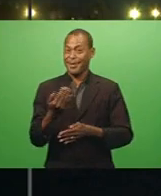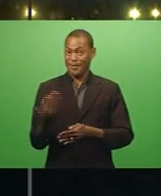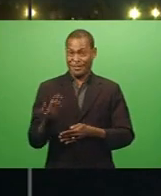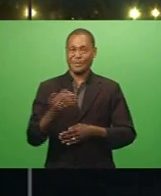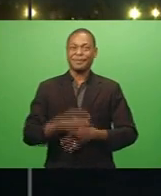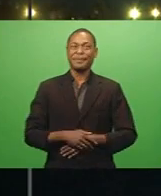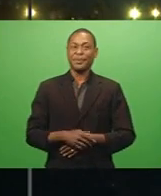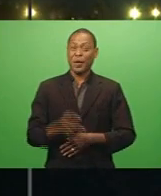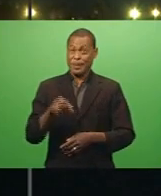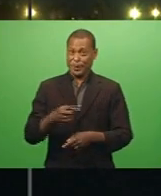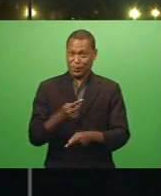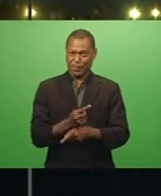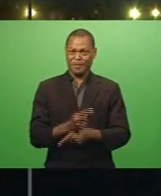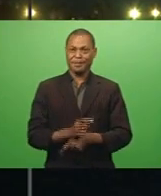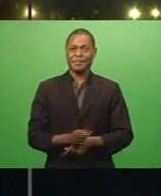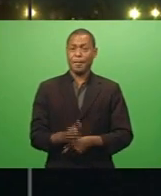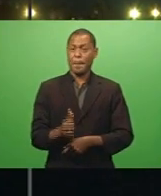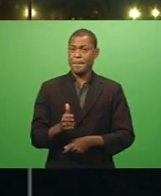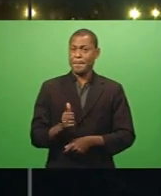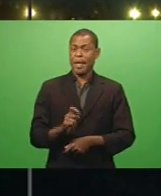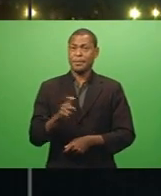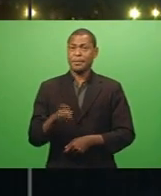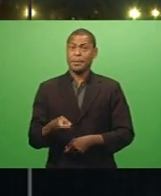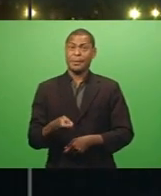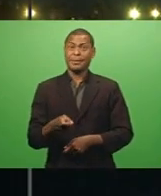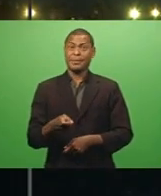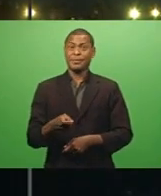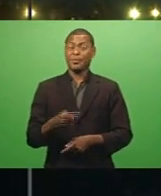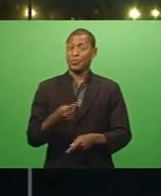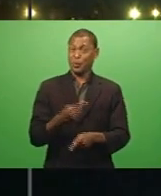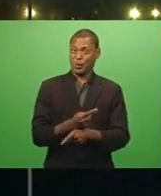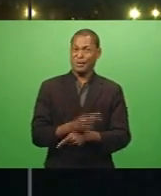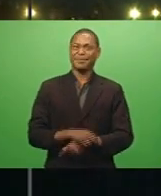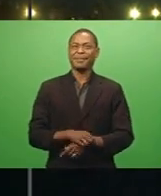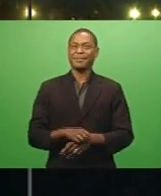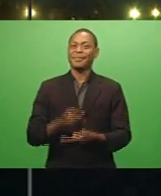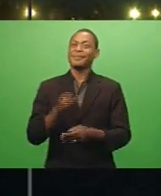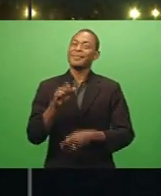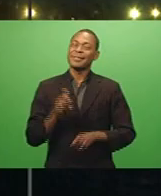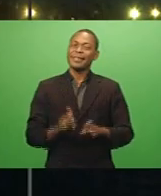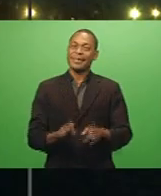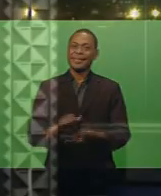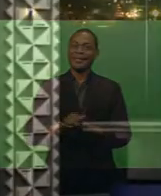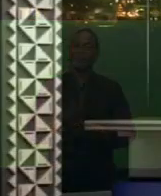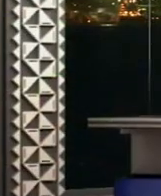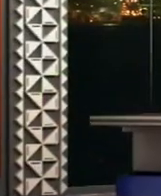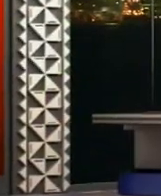week. I'll be back again next week. Until then, stay safe. Modemanda.